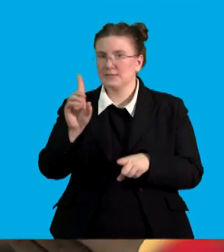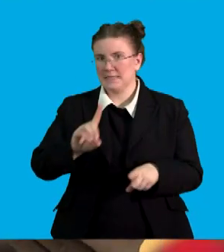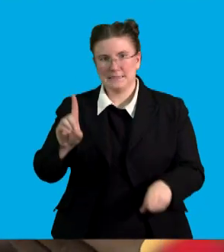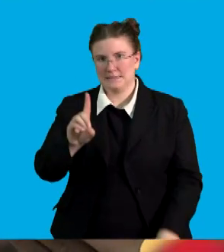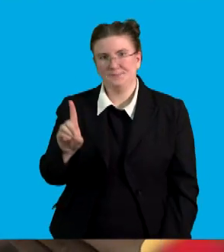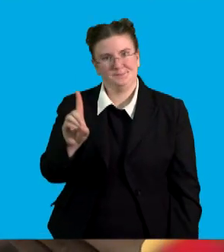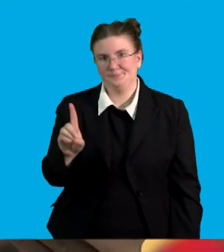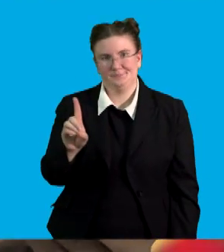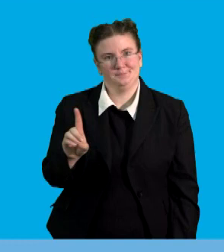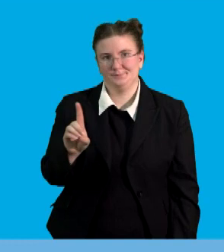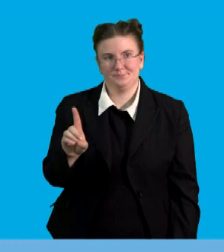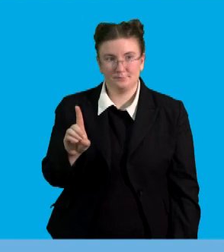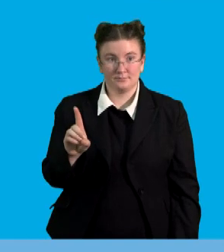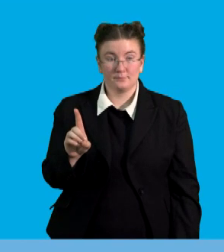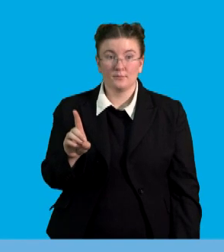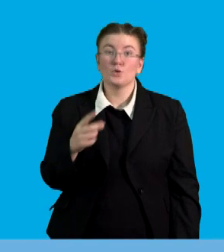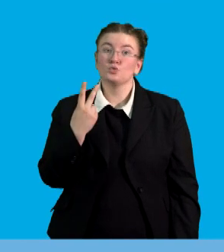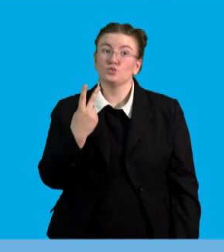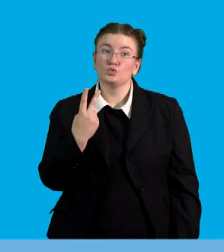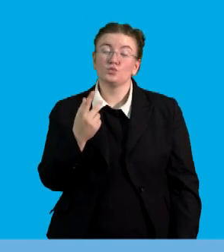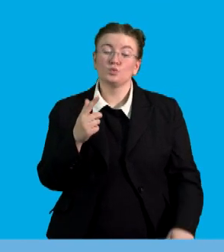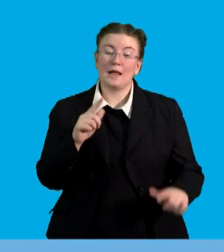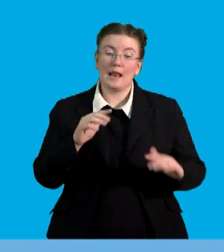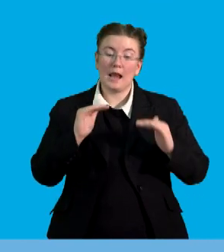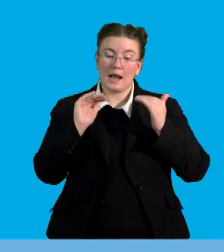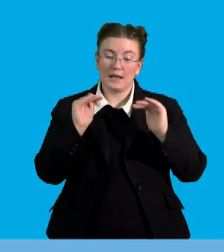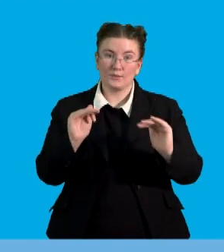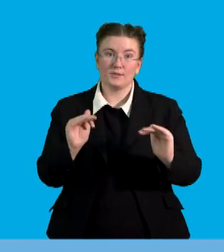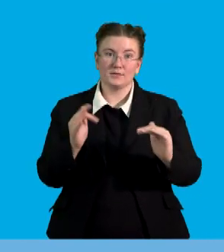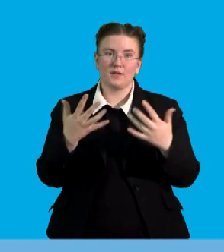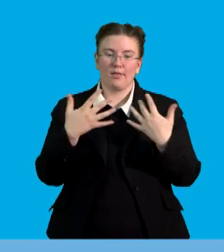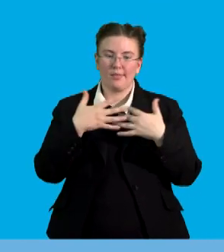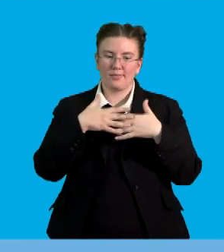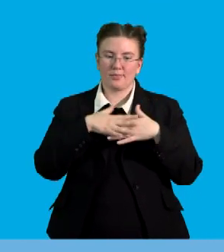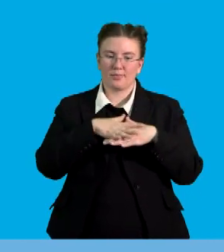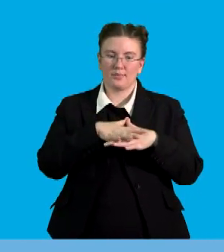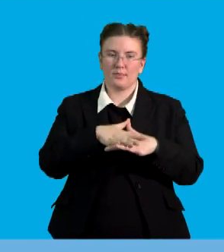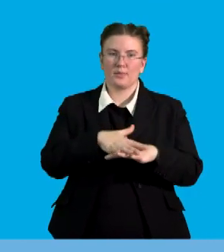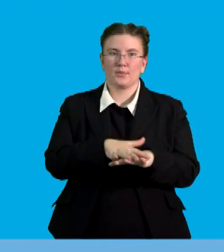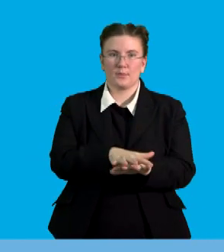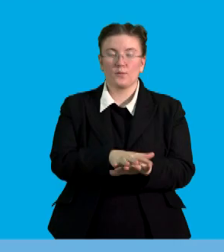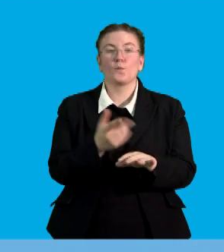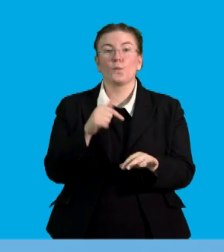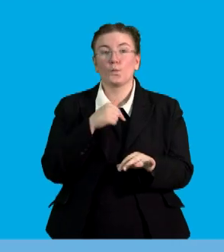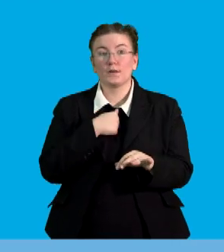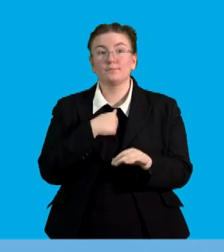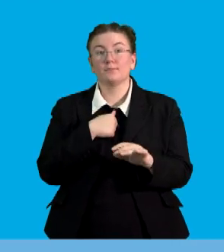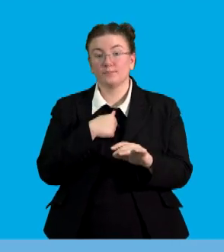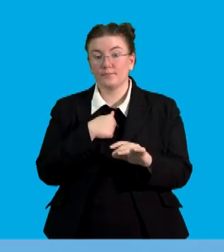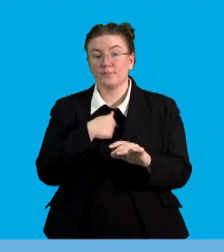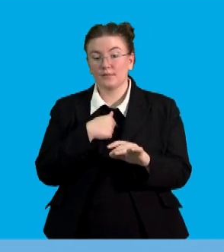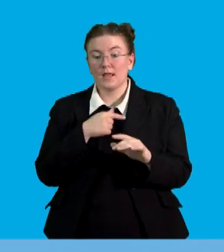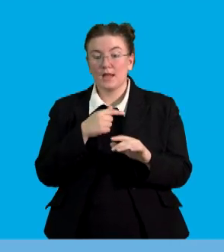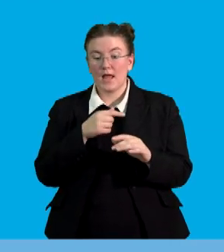density. Right? So then, when two different liquids of different densities mix, so when we are mixing two